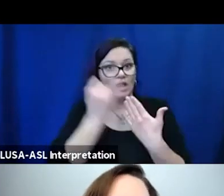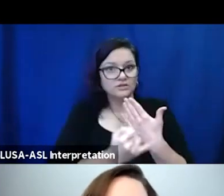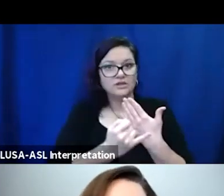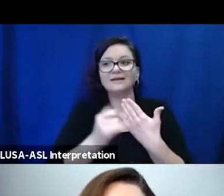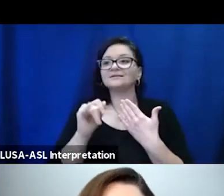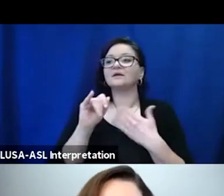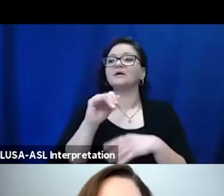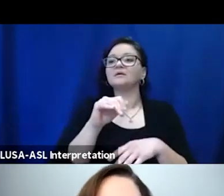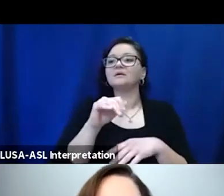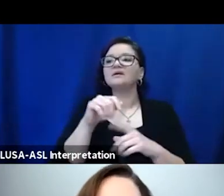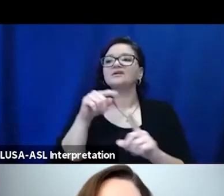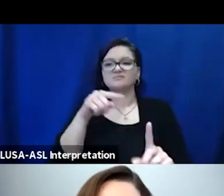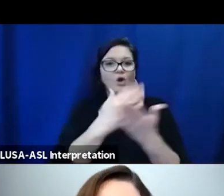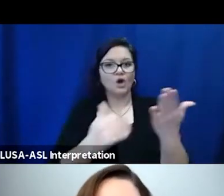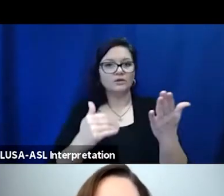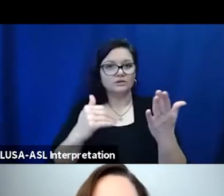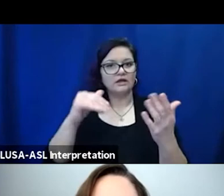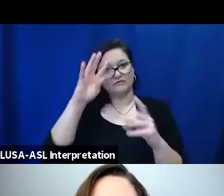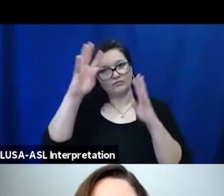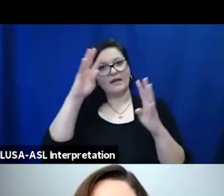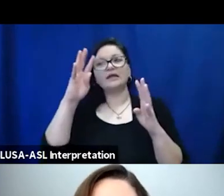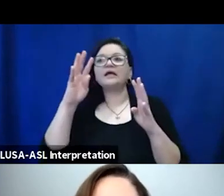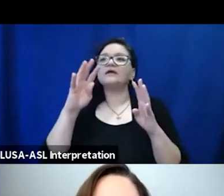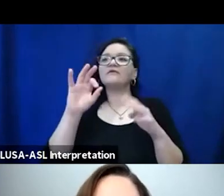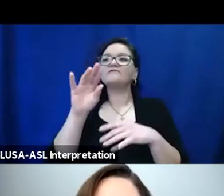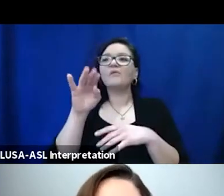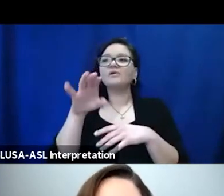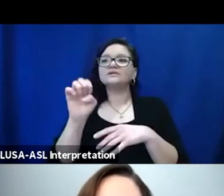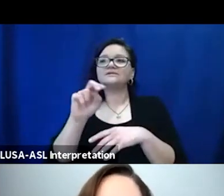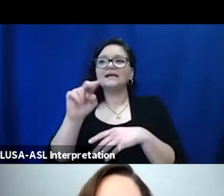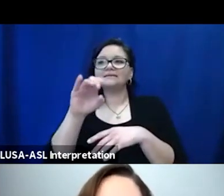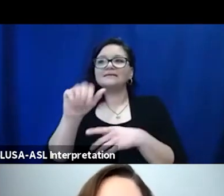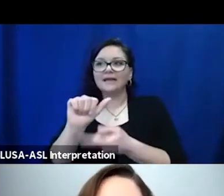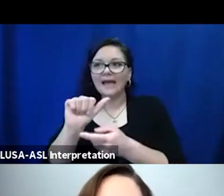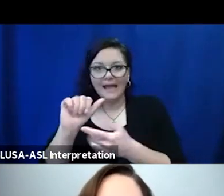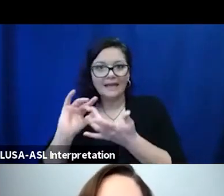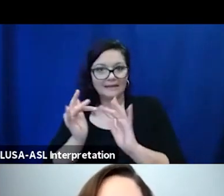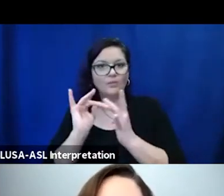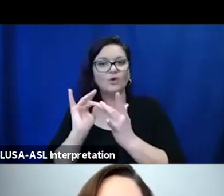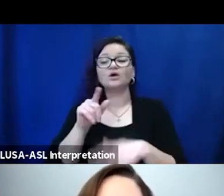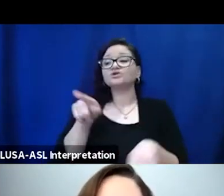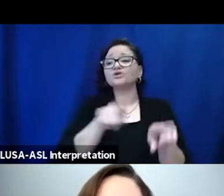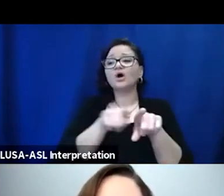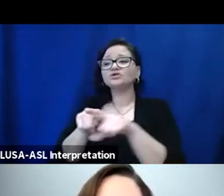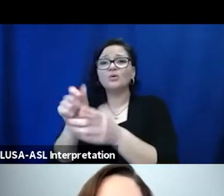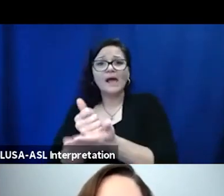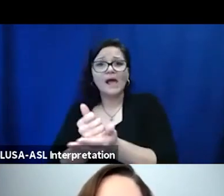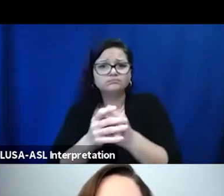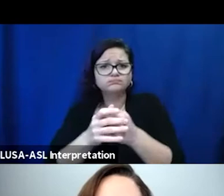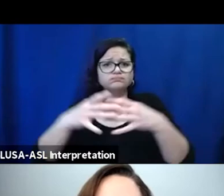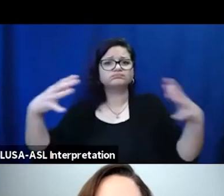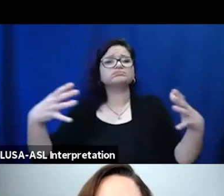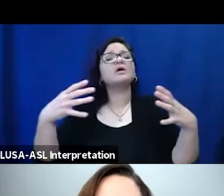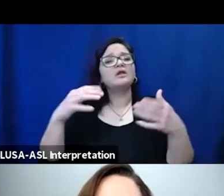of the Creative Forces NEA Military Healing Arts Network. Alice also helped fan the growth of the STRAD's Arts